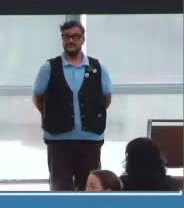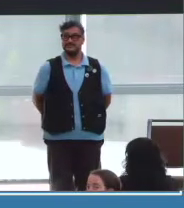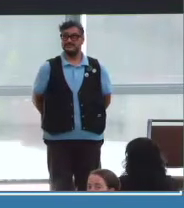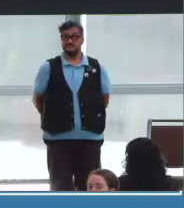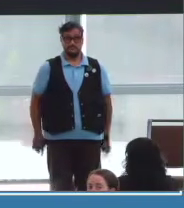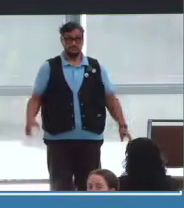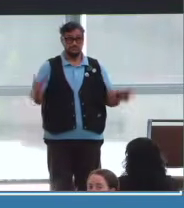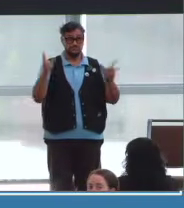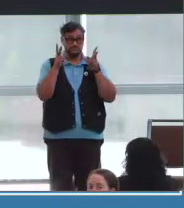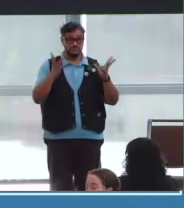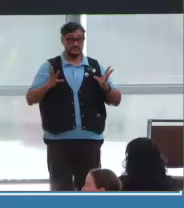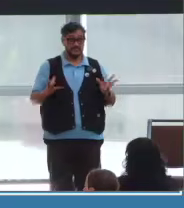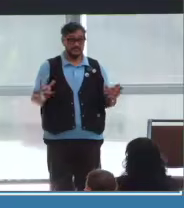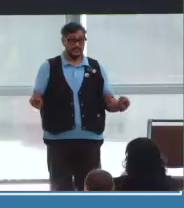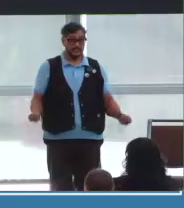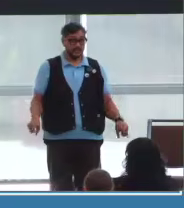Can everybody hear me?